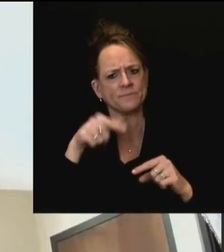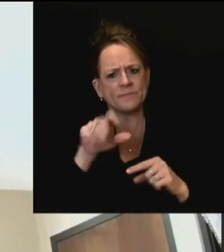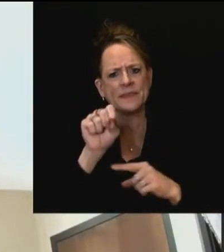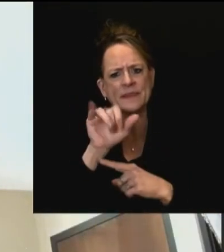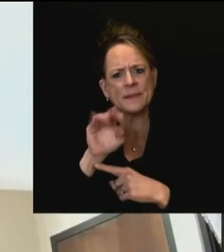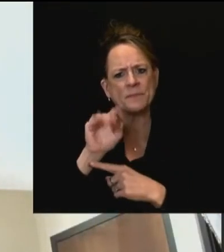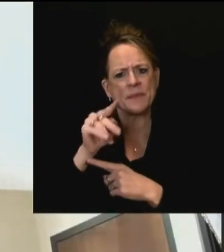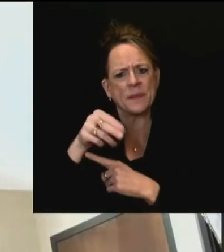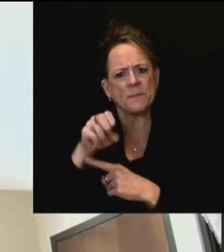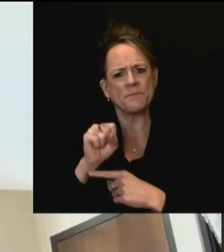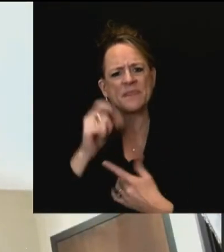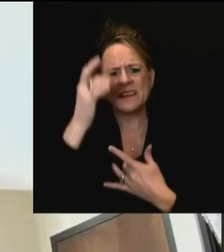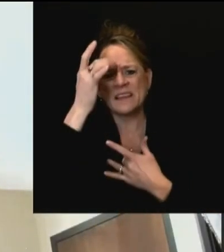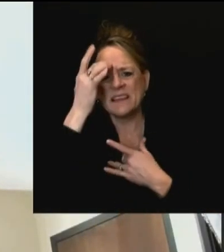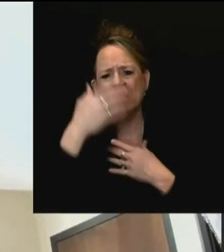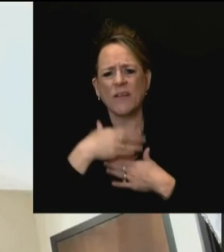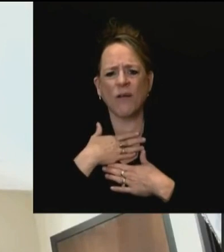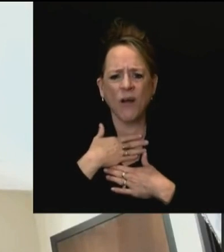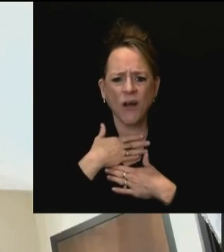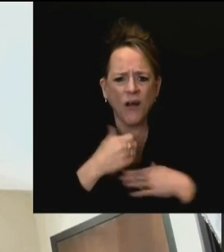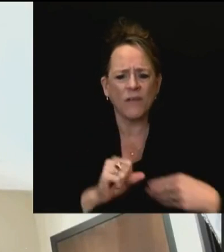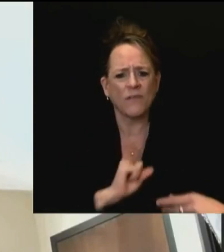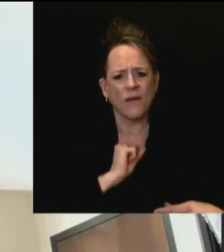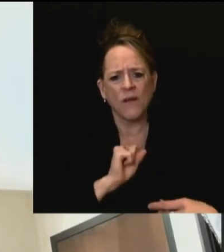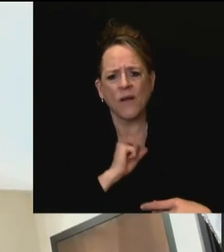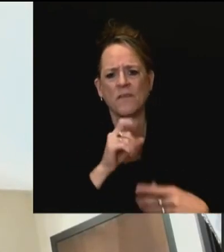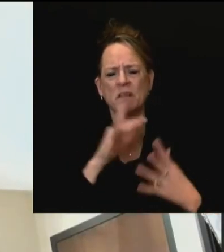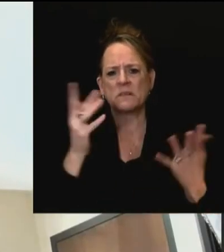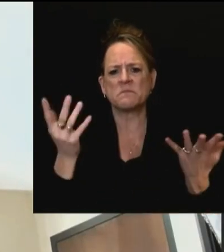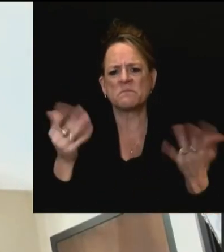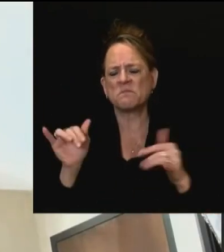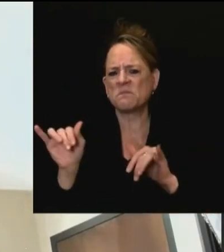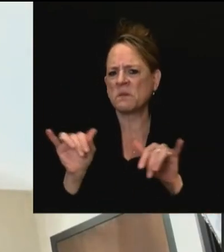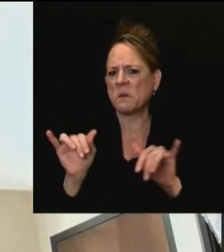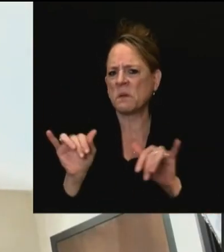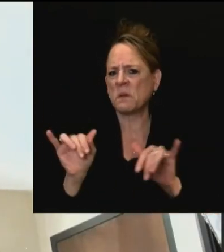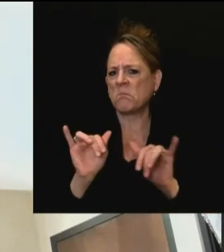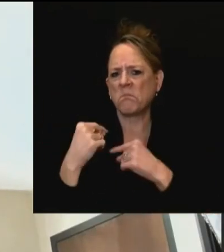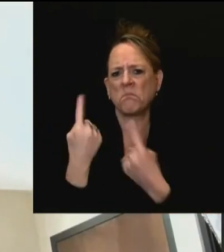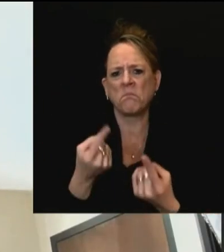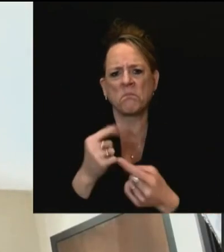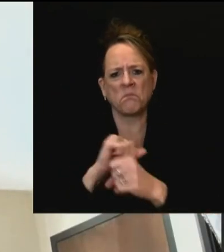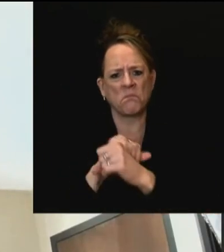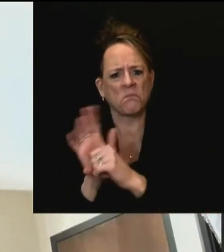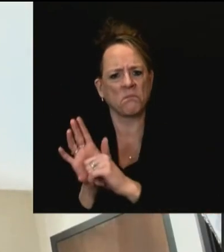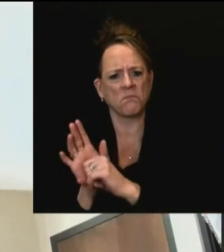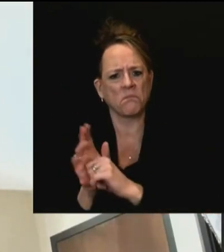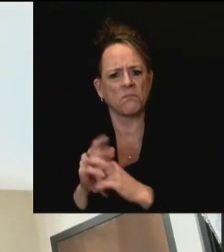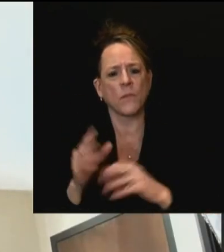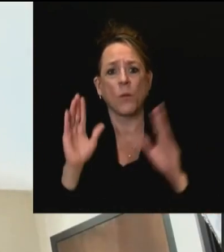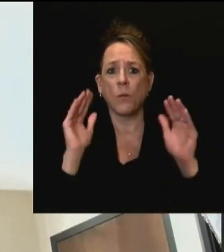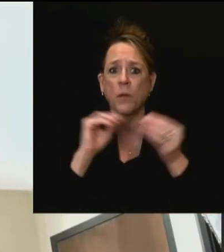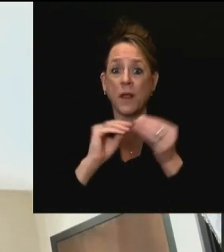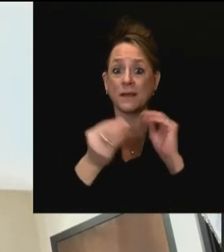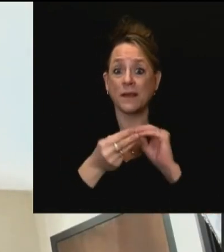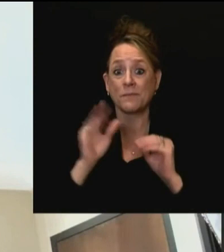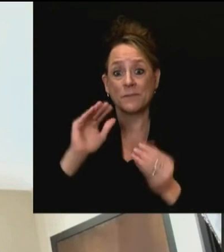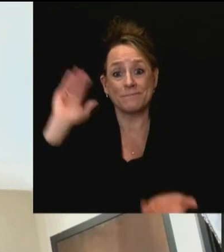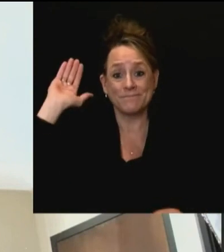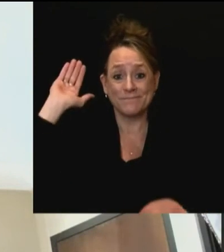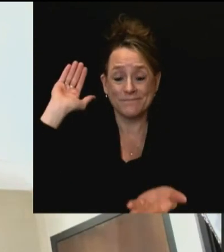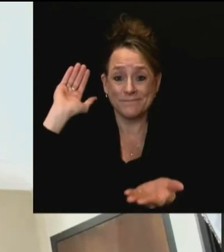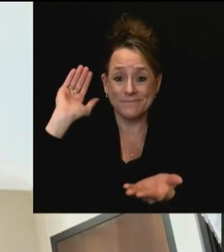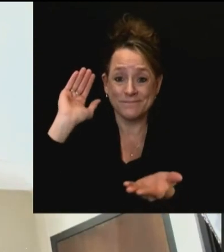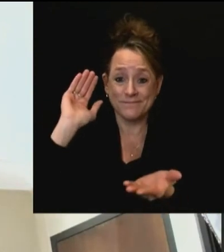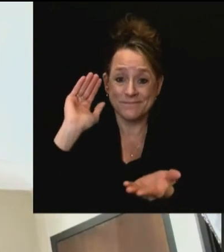more of the same, which is a declining day by day, week by week from this really extraordinarily high peak